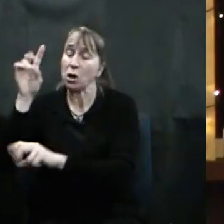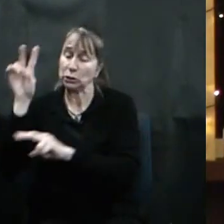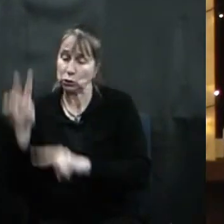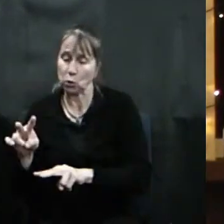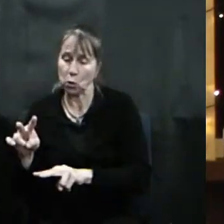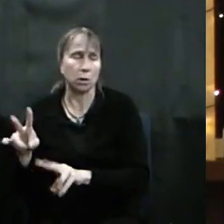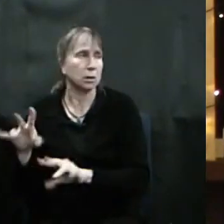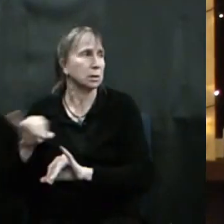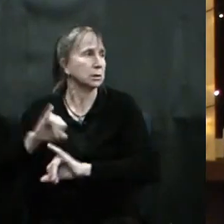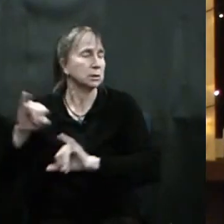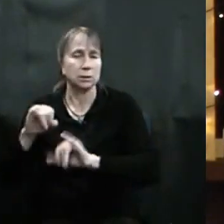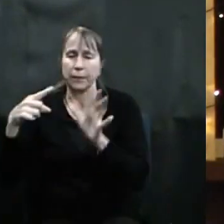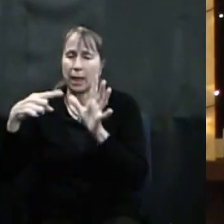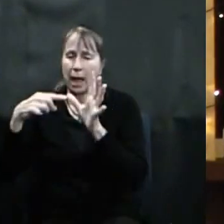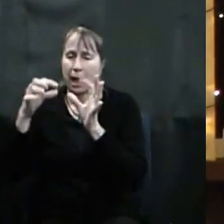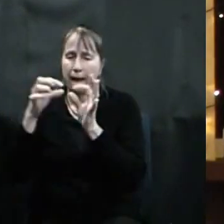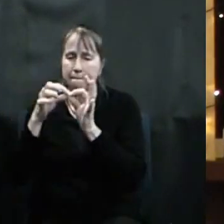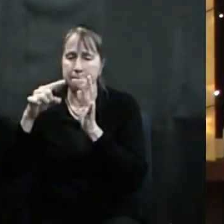an abomination.